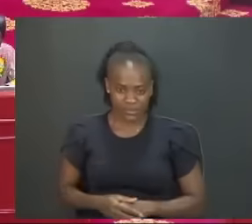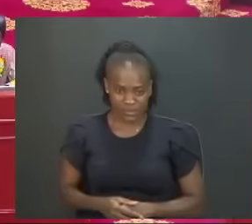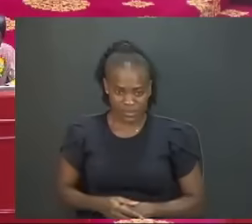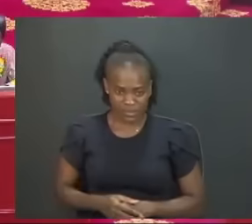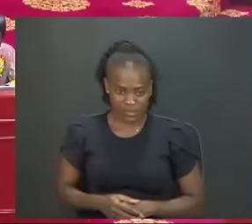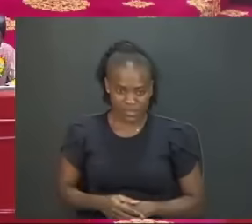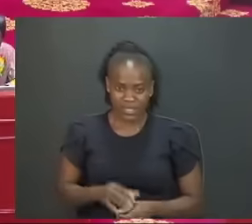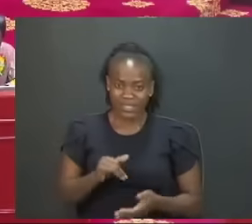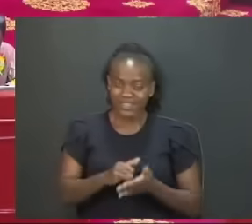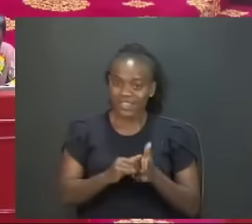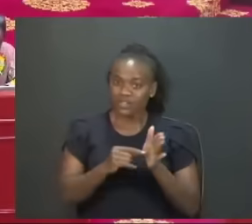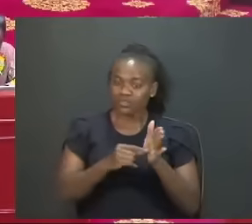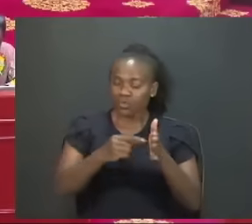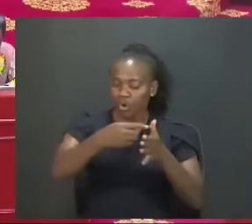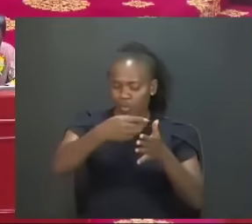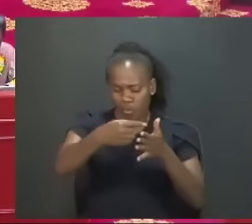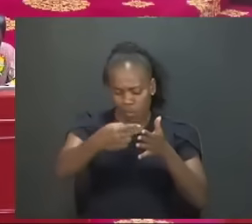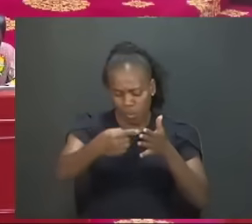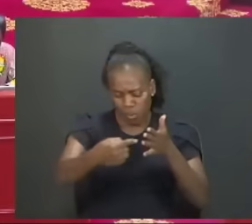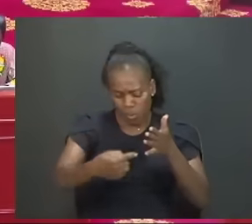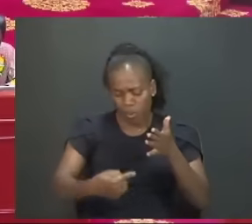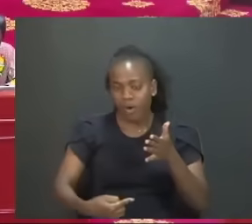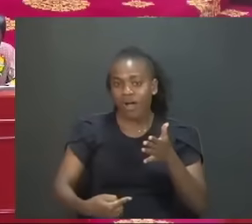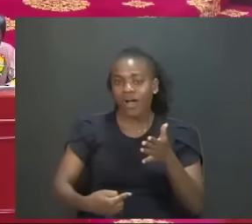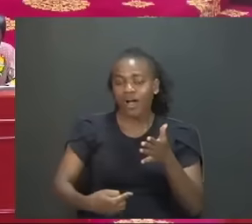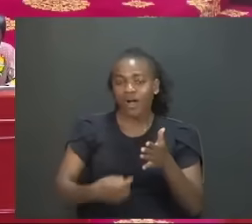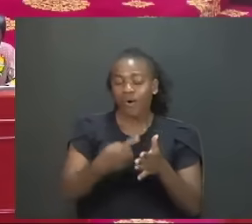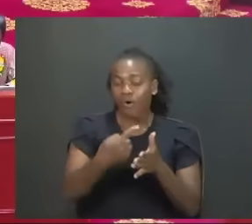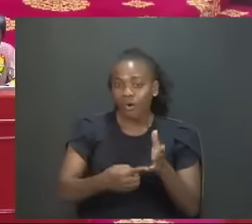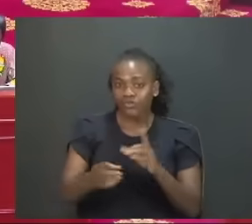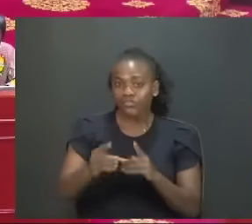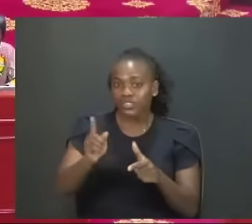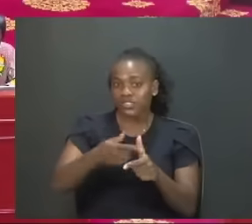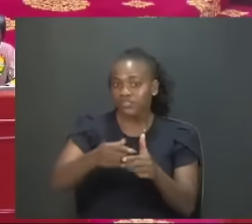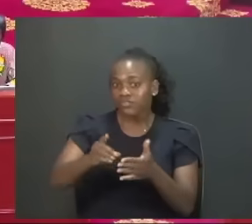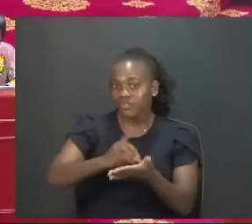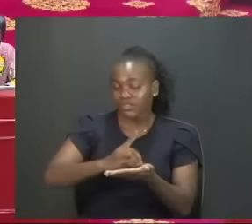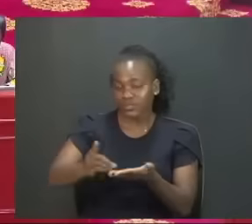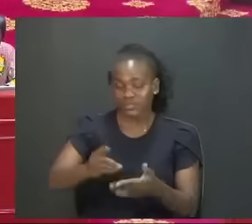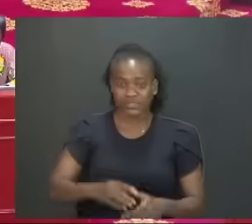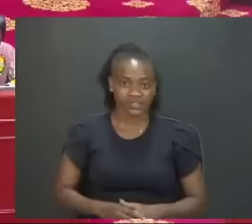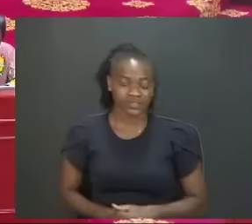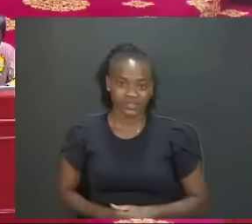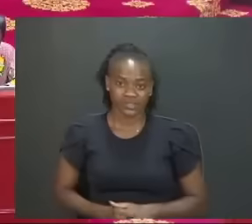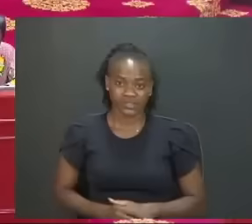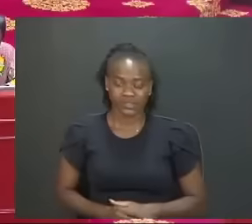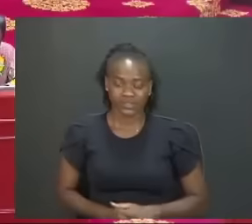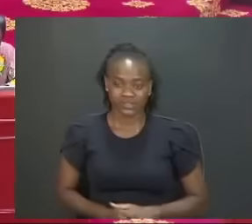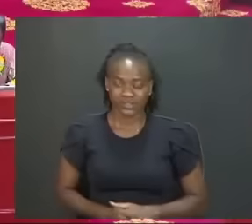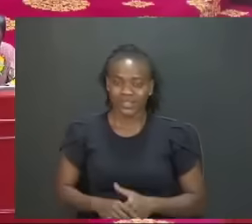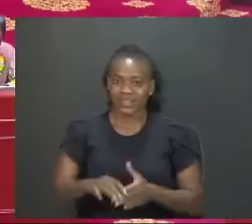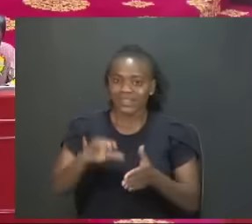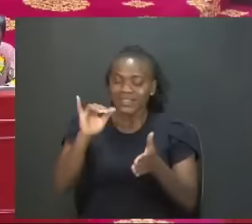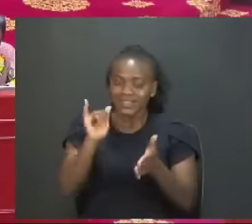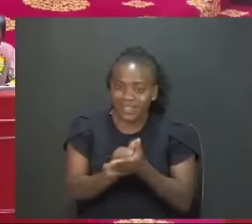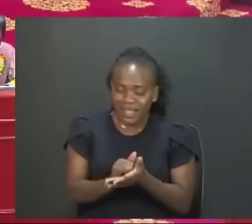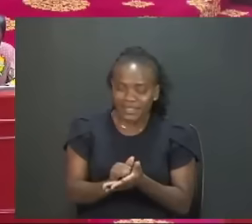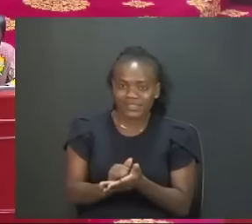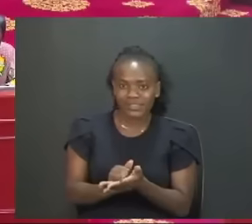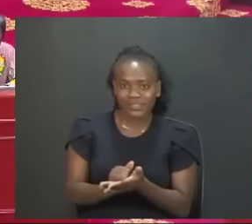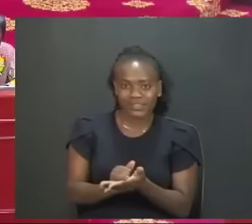outlining the agenda of this House for the subsequent week. That is the position.